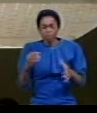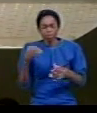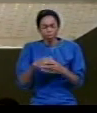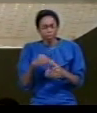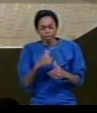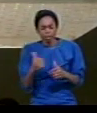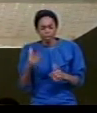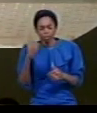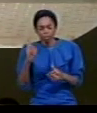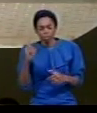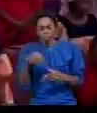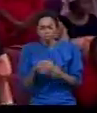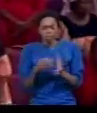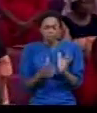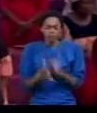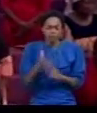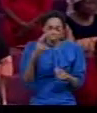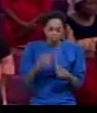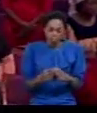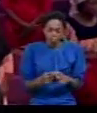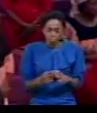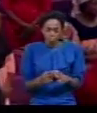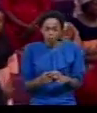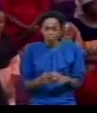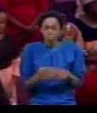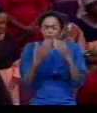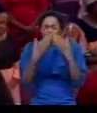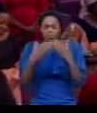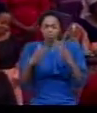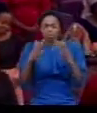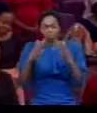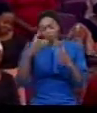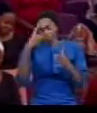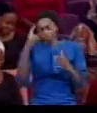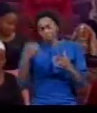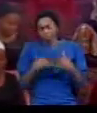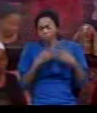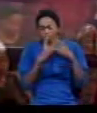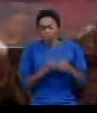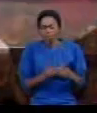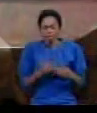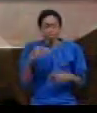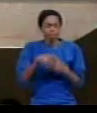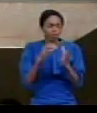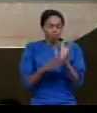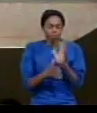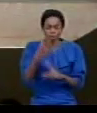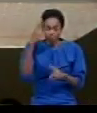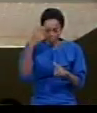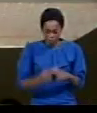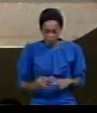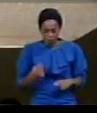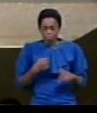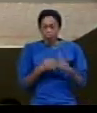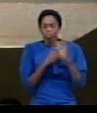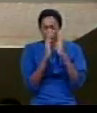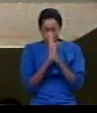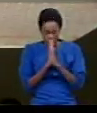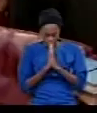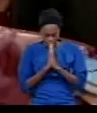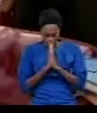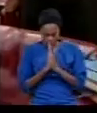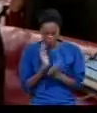anyone in Jesus' name. Thank you, Lord, for the answer. In Jesus' name we